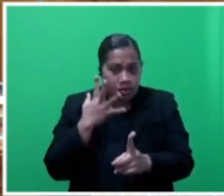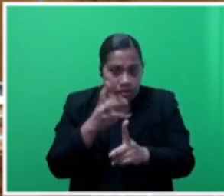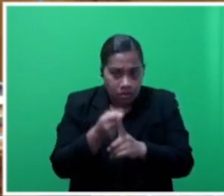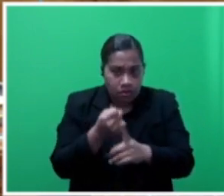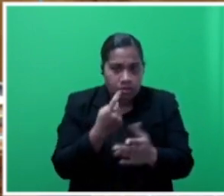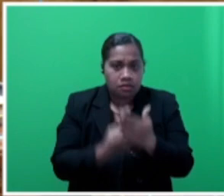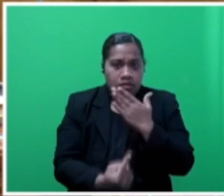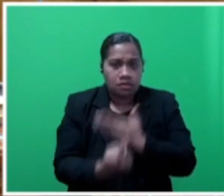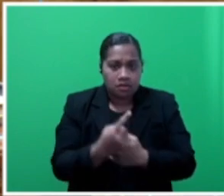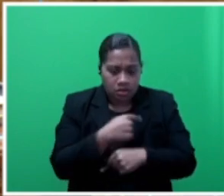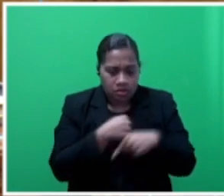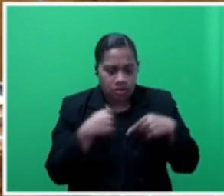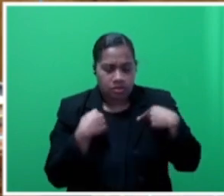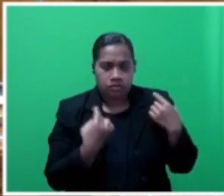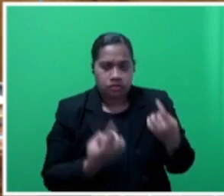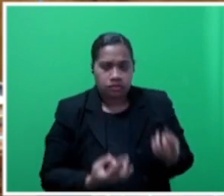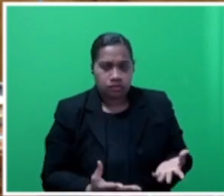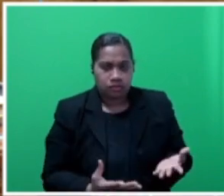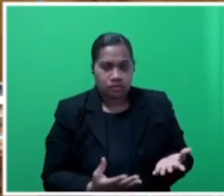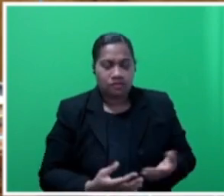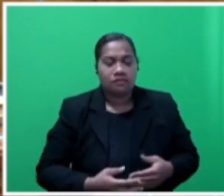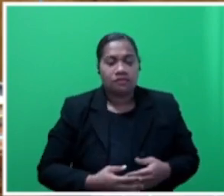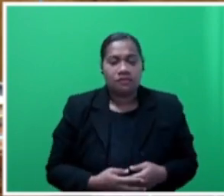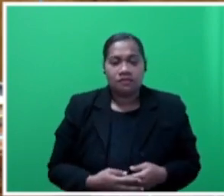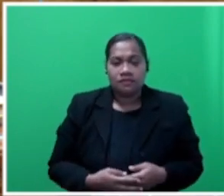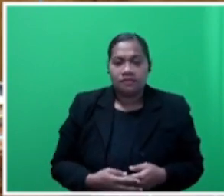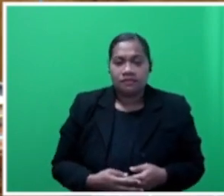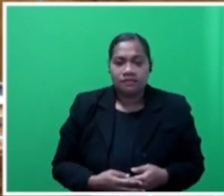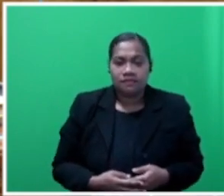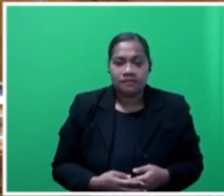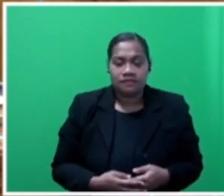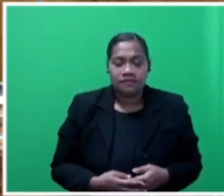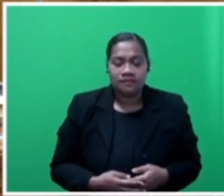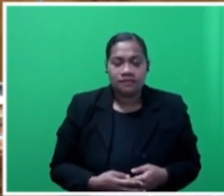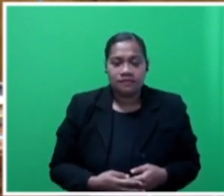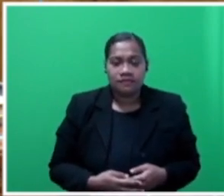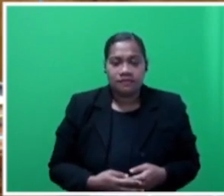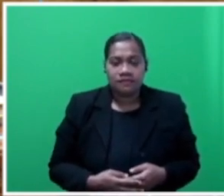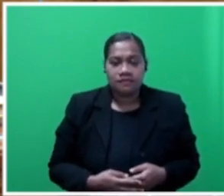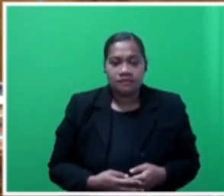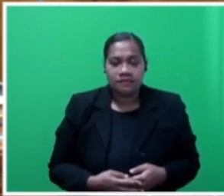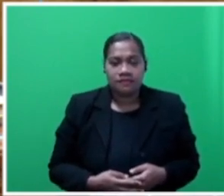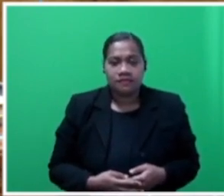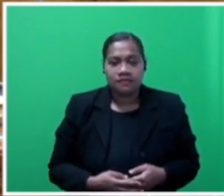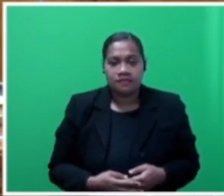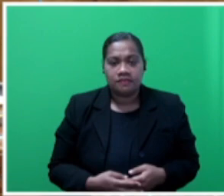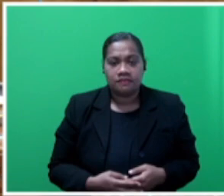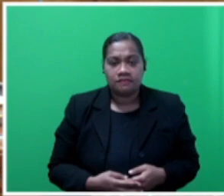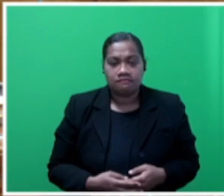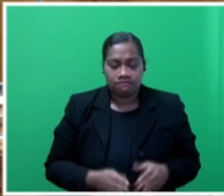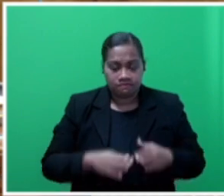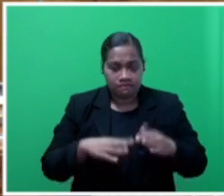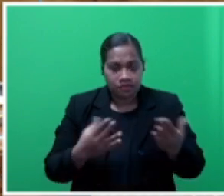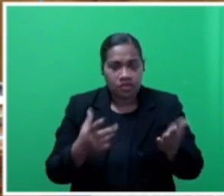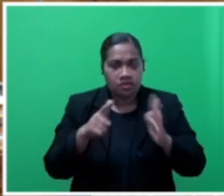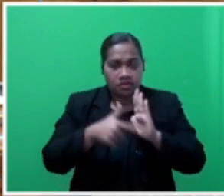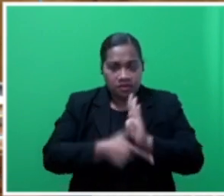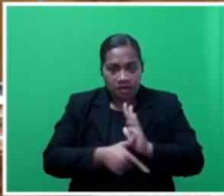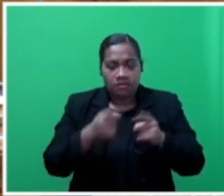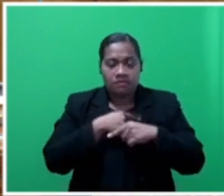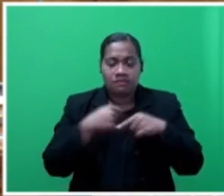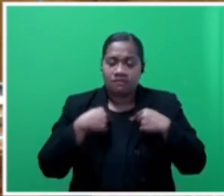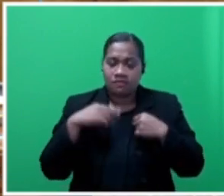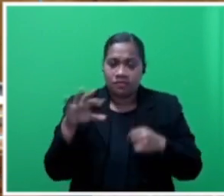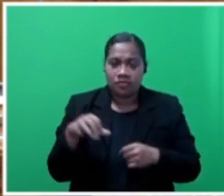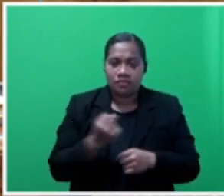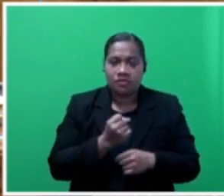these unprecedented events in the short, medium, and in the long term, sir. It's time that we must take a united front as a